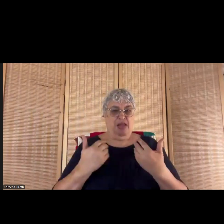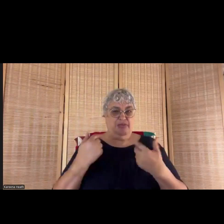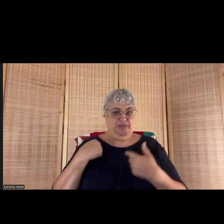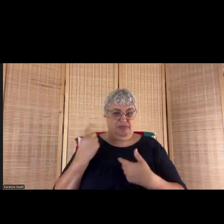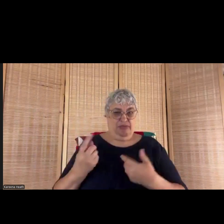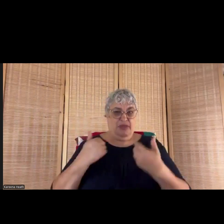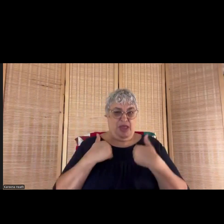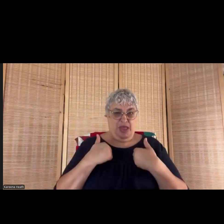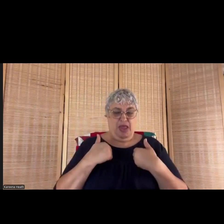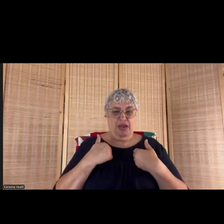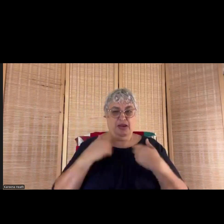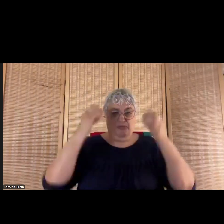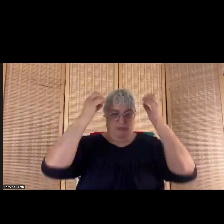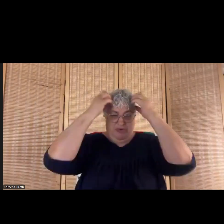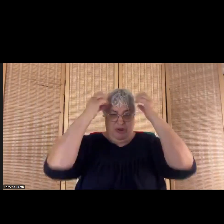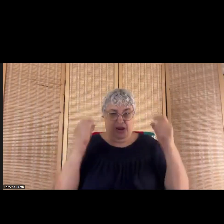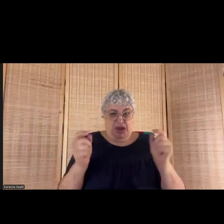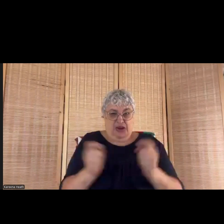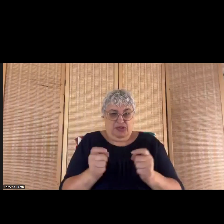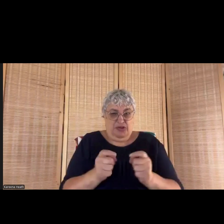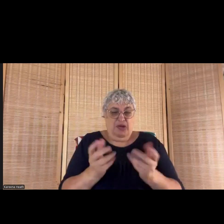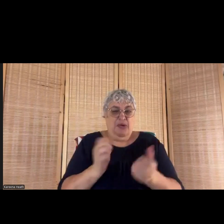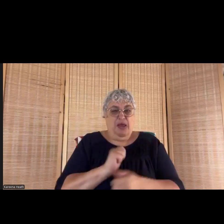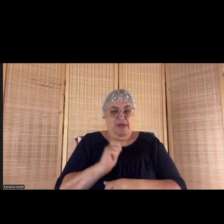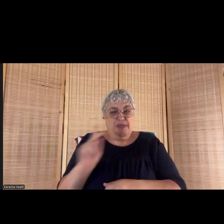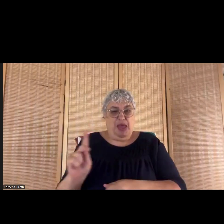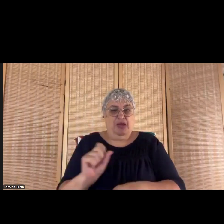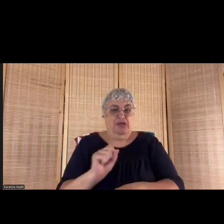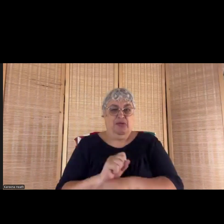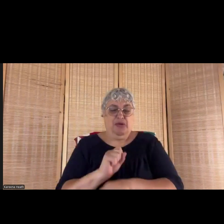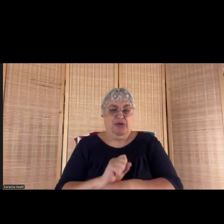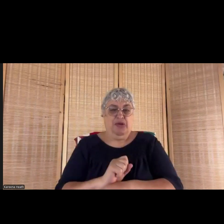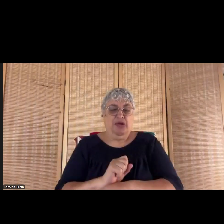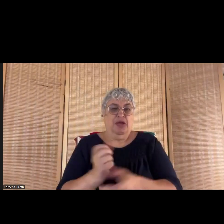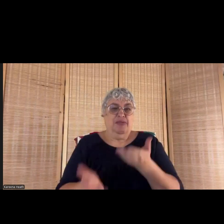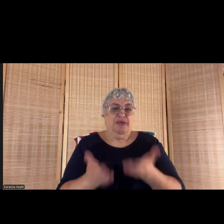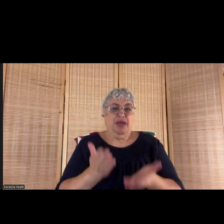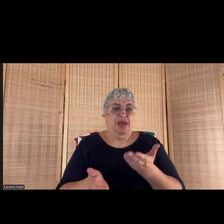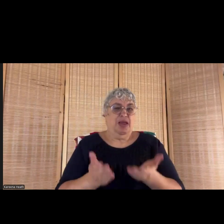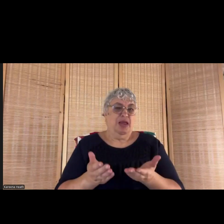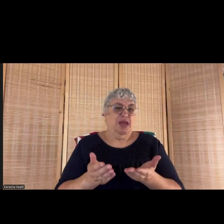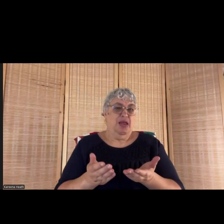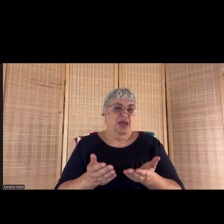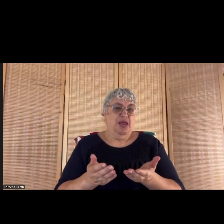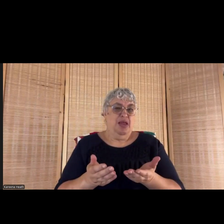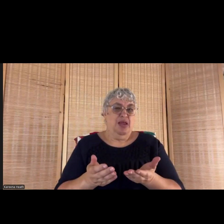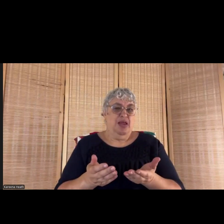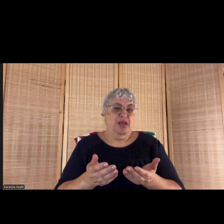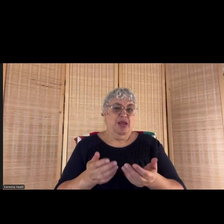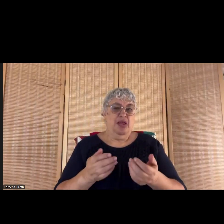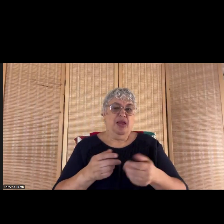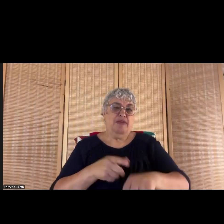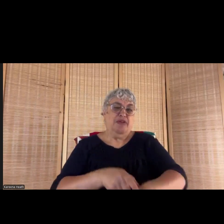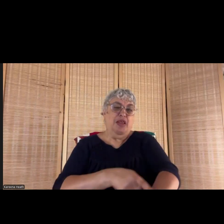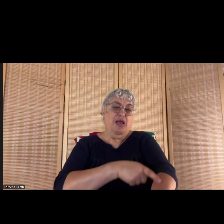brain injury who are considering returning to work. These may be in who have long work